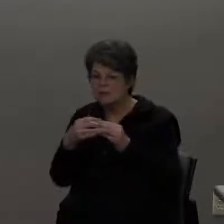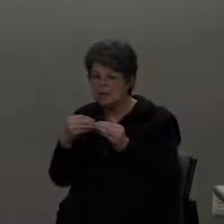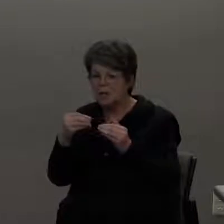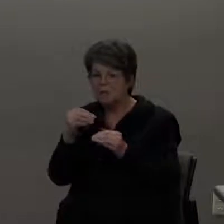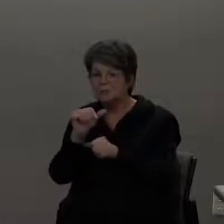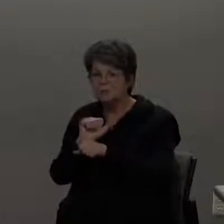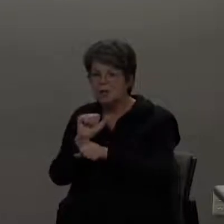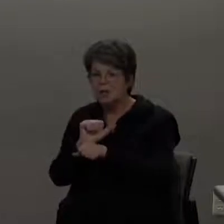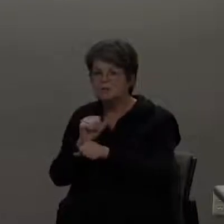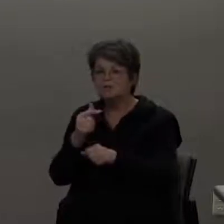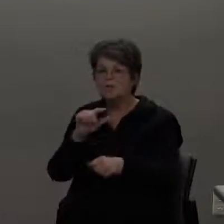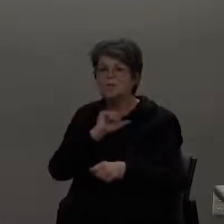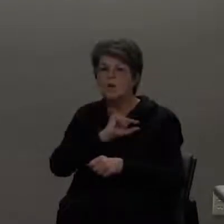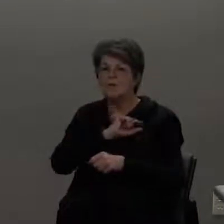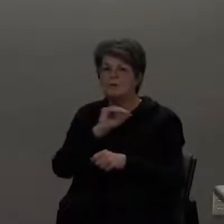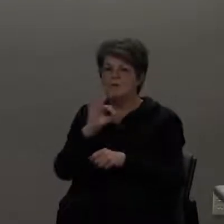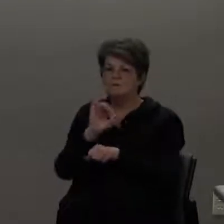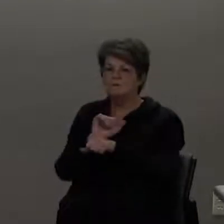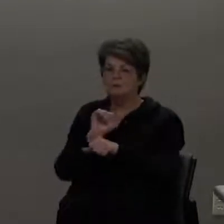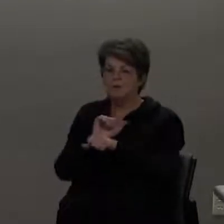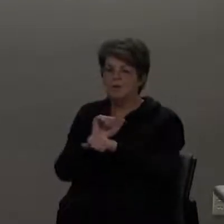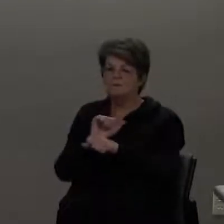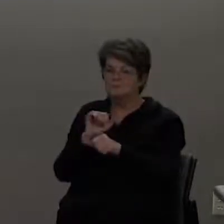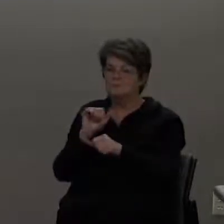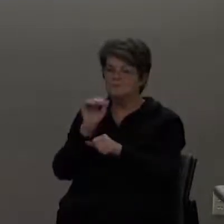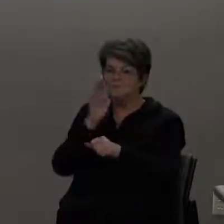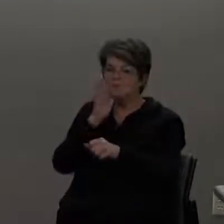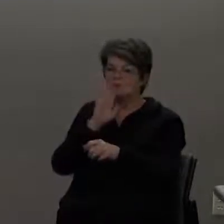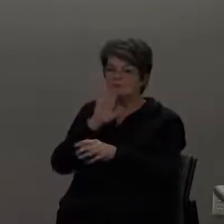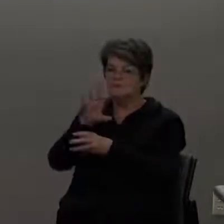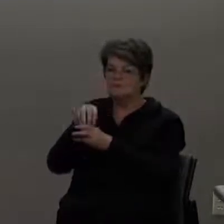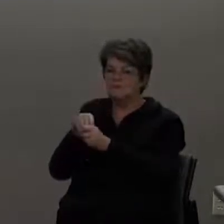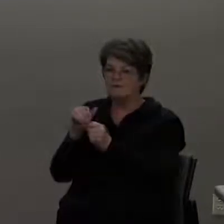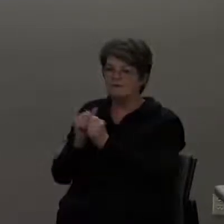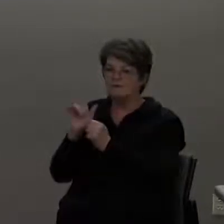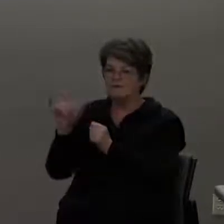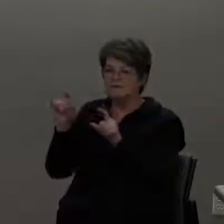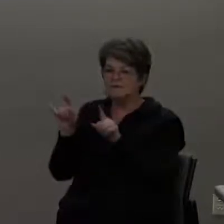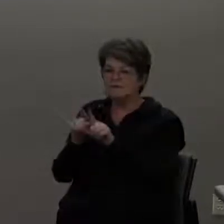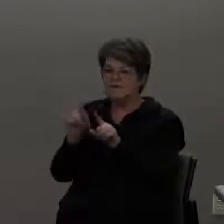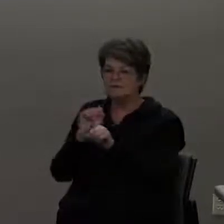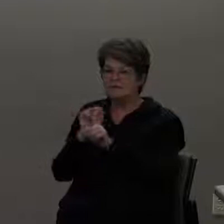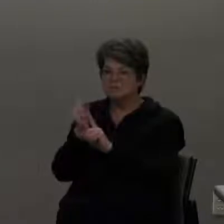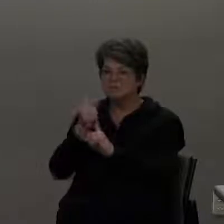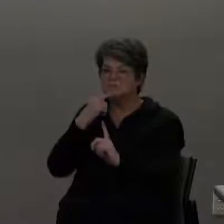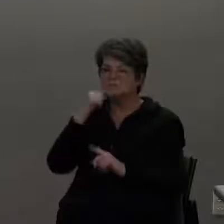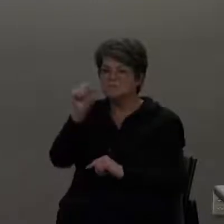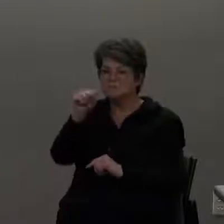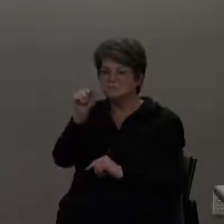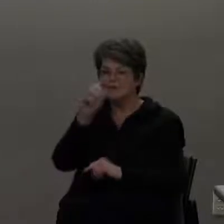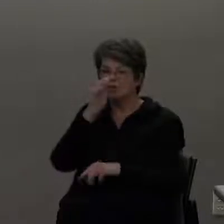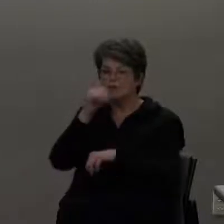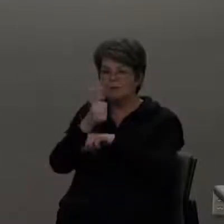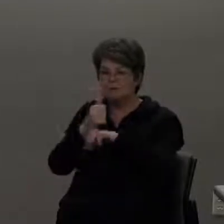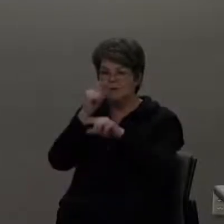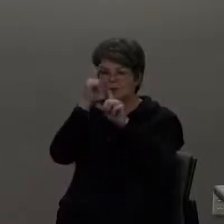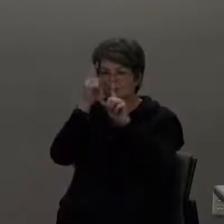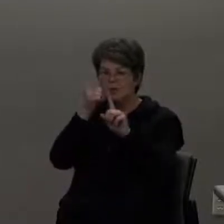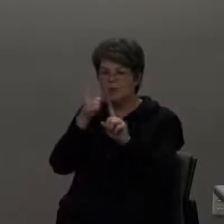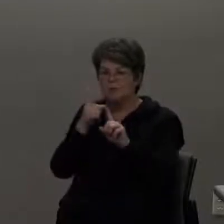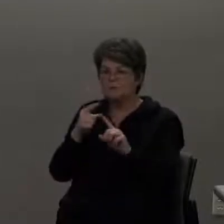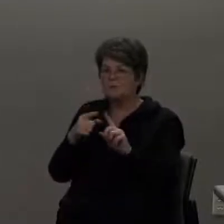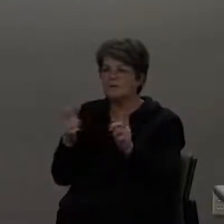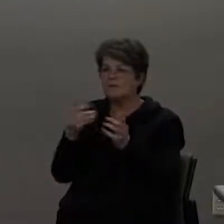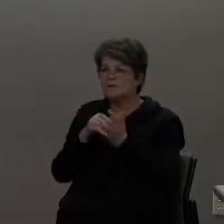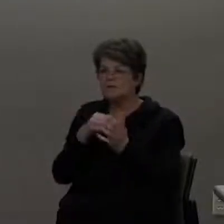So, you know, the quality of the job plays correct. Into that same scenario. So. Absolutely. So we are going to set those goals. And I once